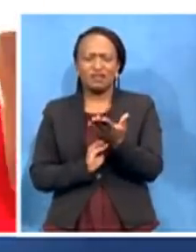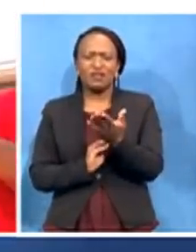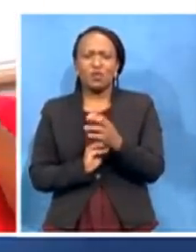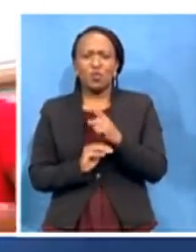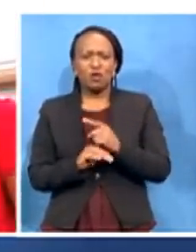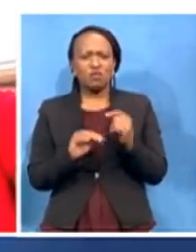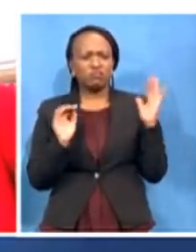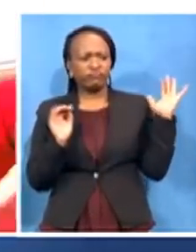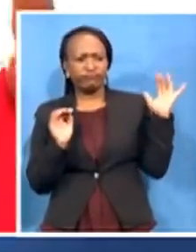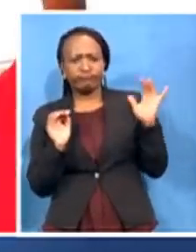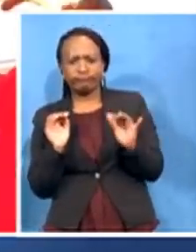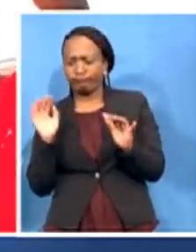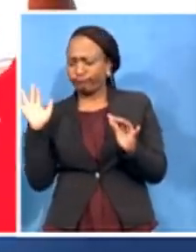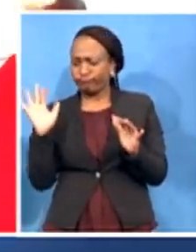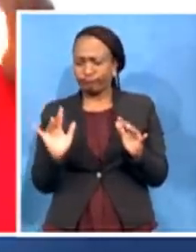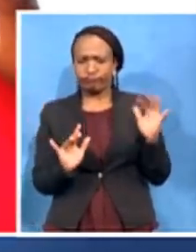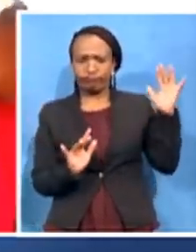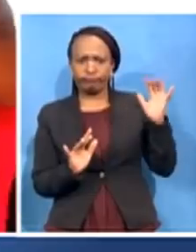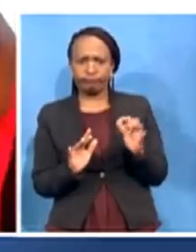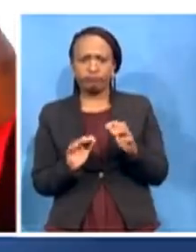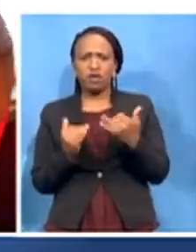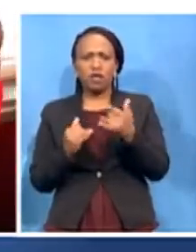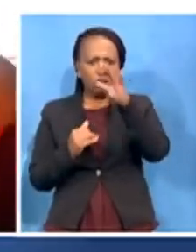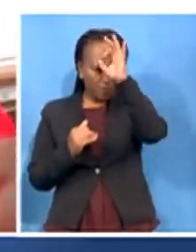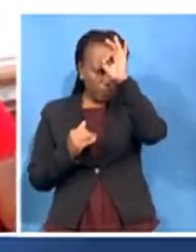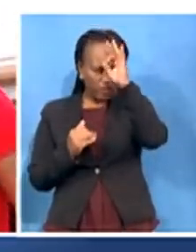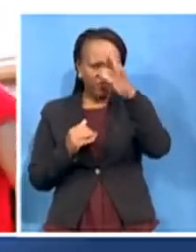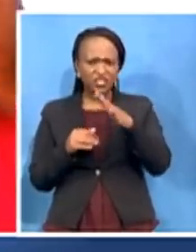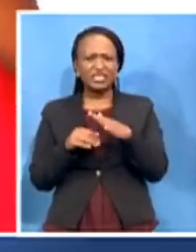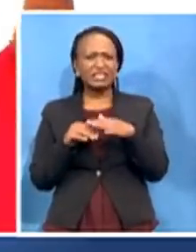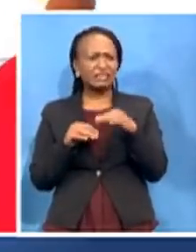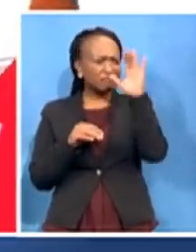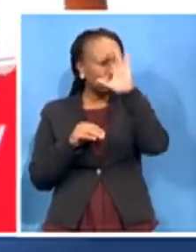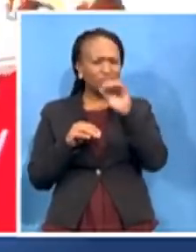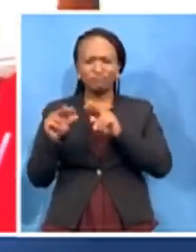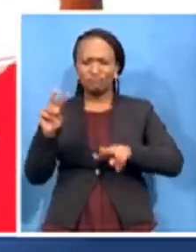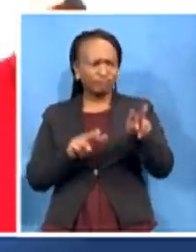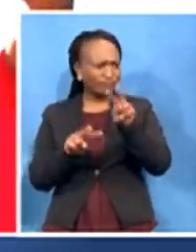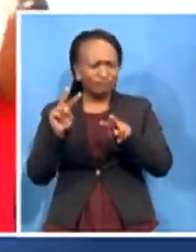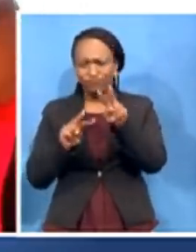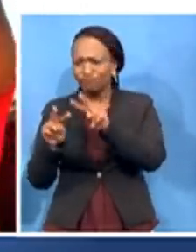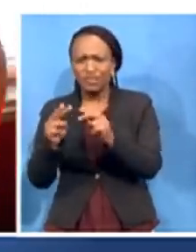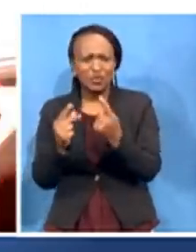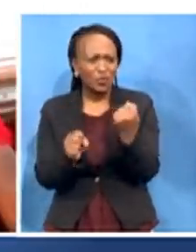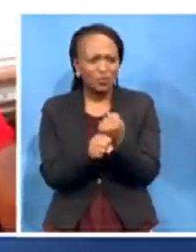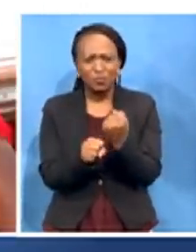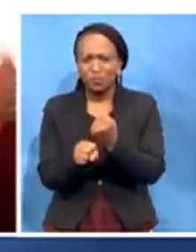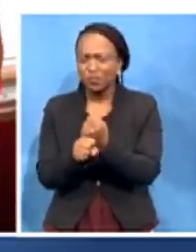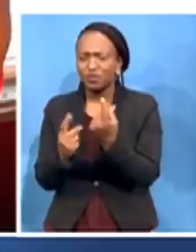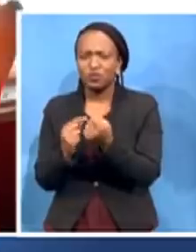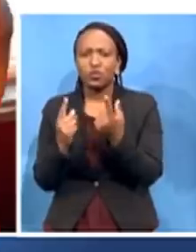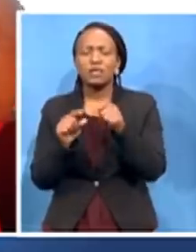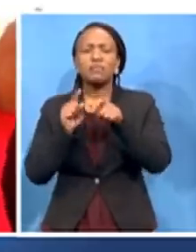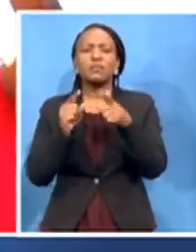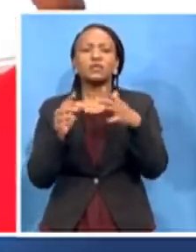police having their hands full, heavy police presence people waiting to see what's going to